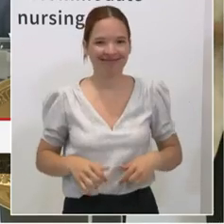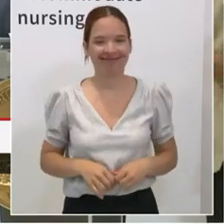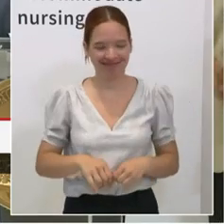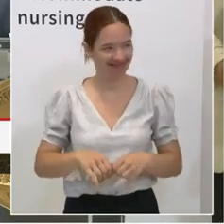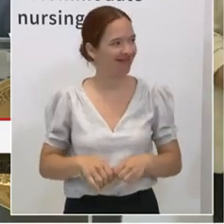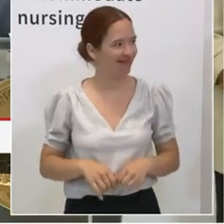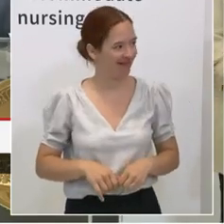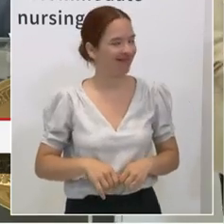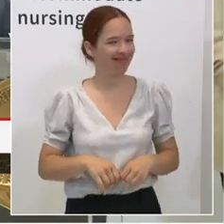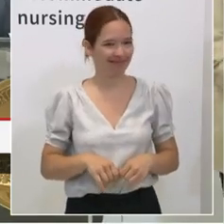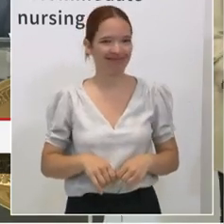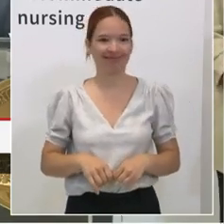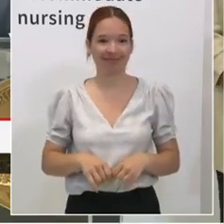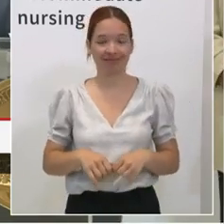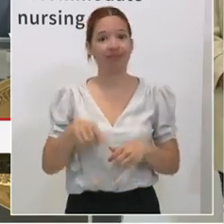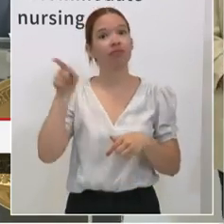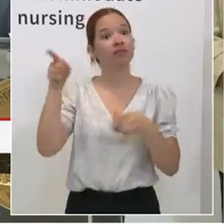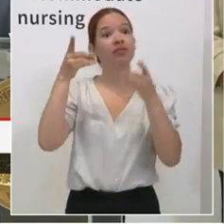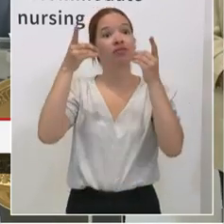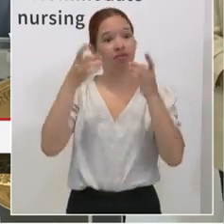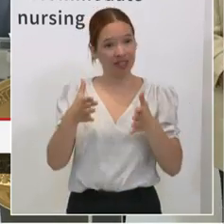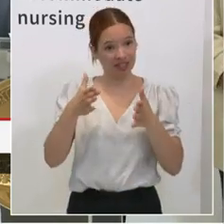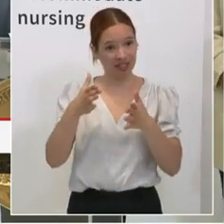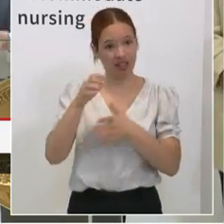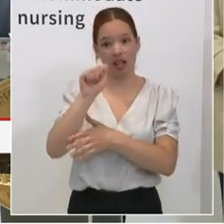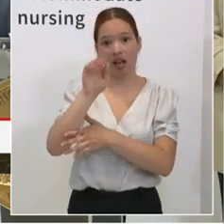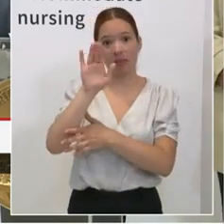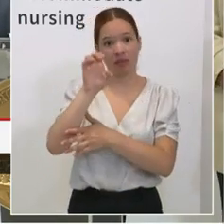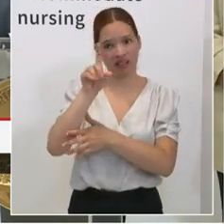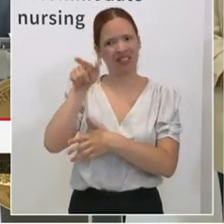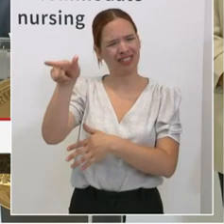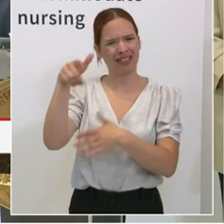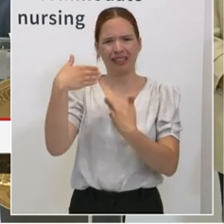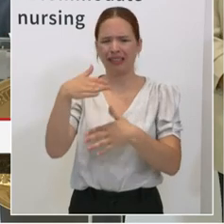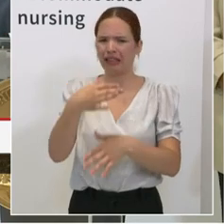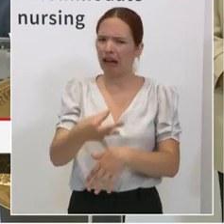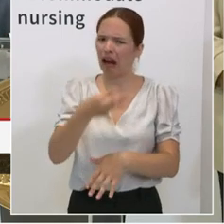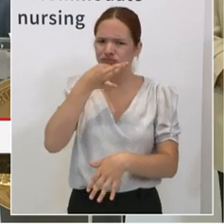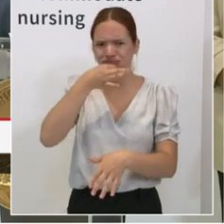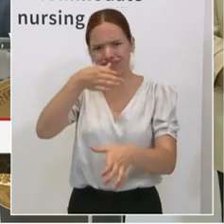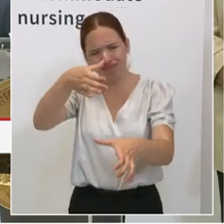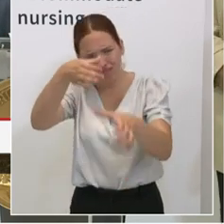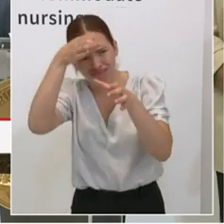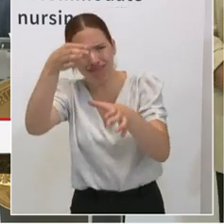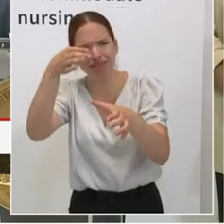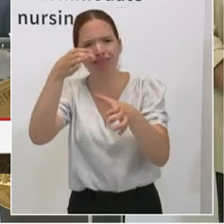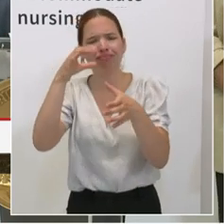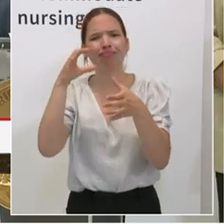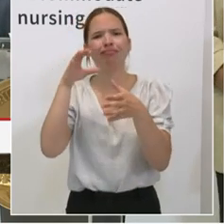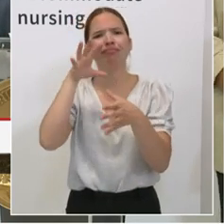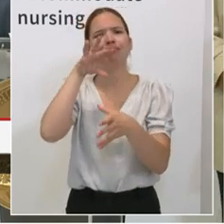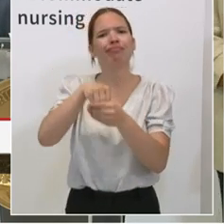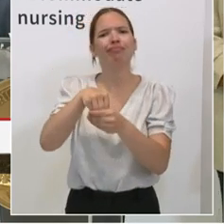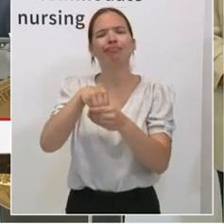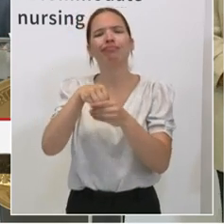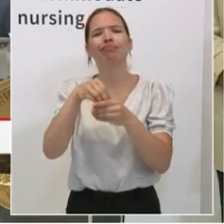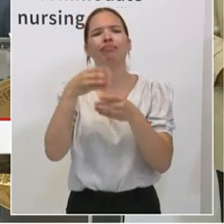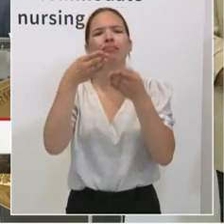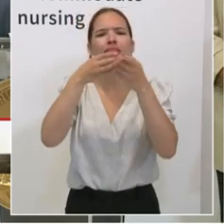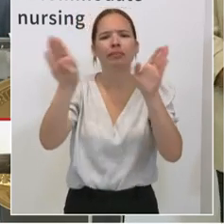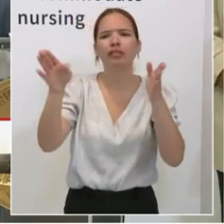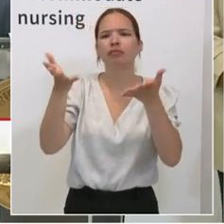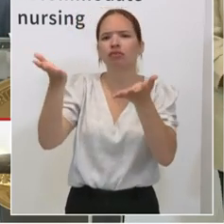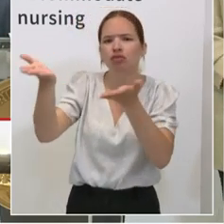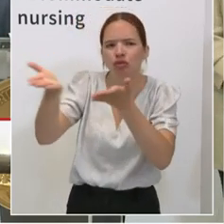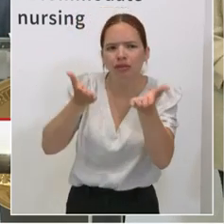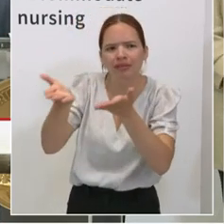Director Abbott has decades of experience in public sector administration and expertise in leading juvenile